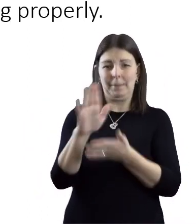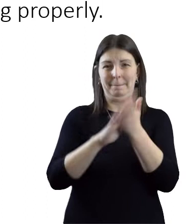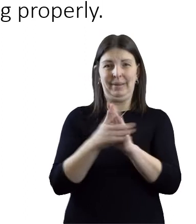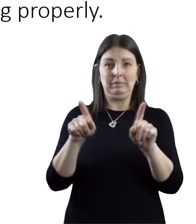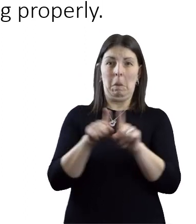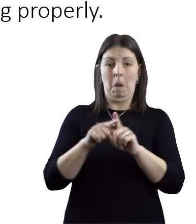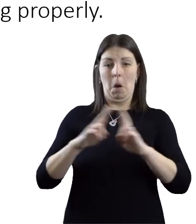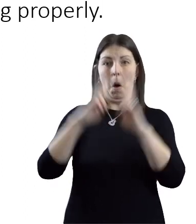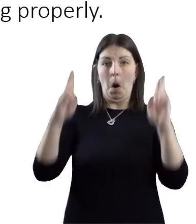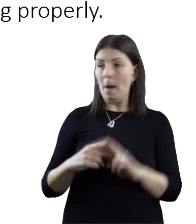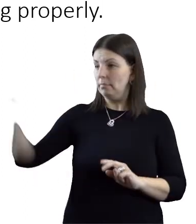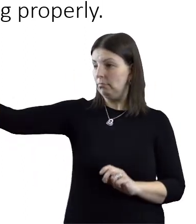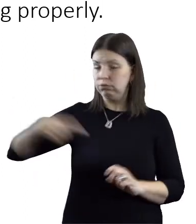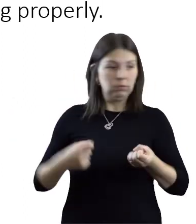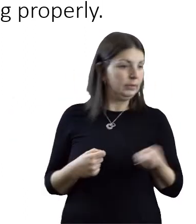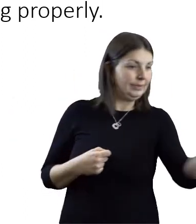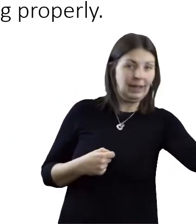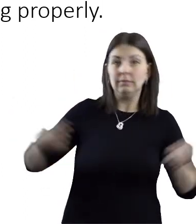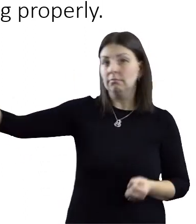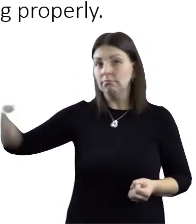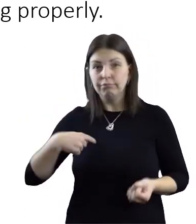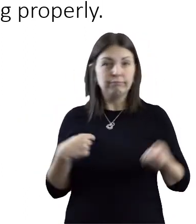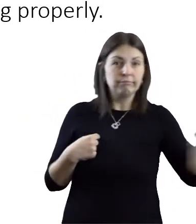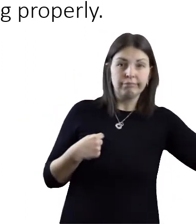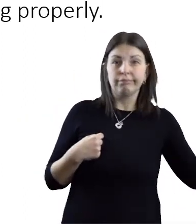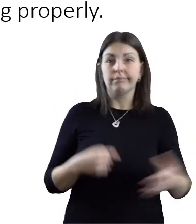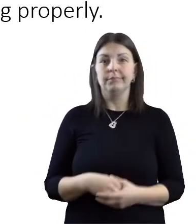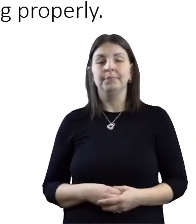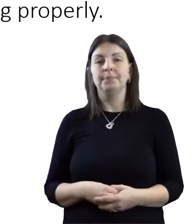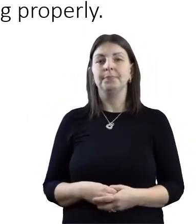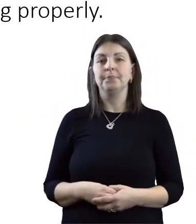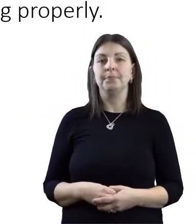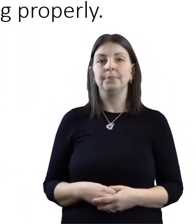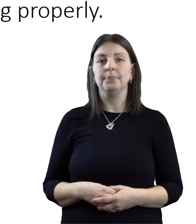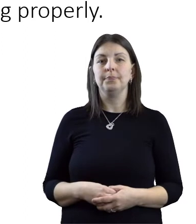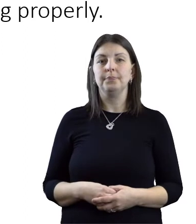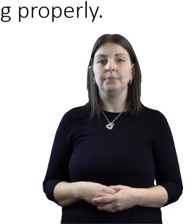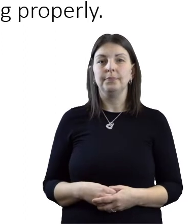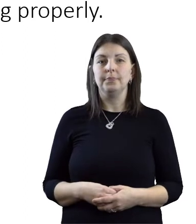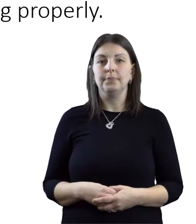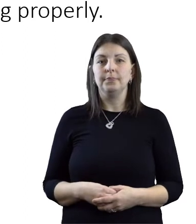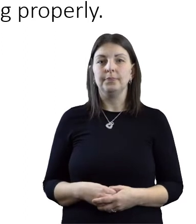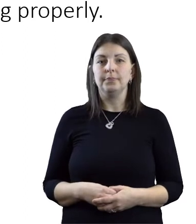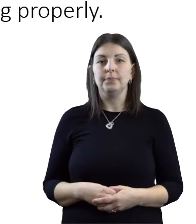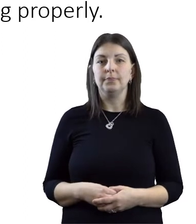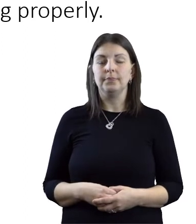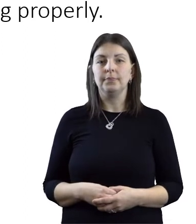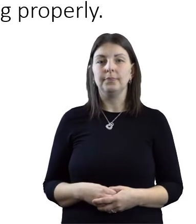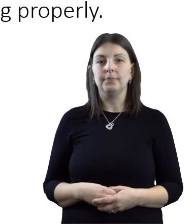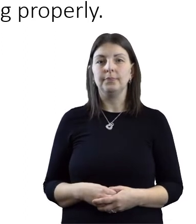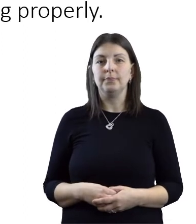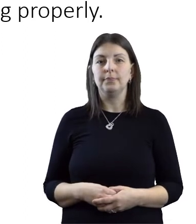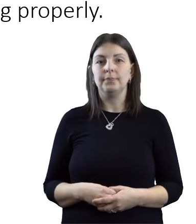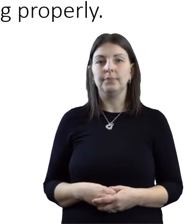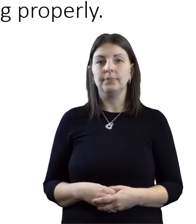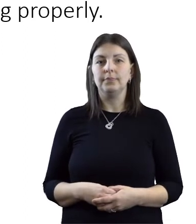delivers this data or information to the IP address, or computer, that needs it. In a denial of service attack, the computer outside of the